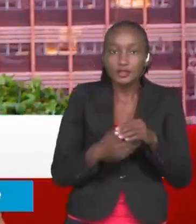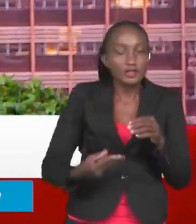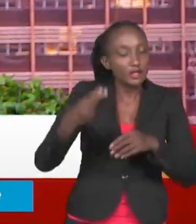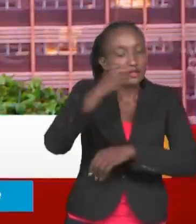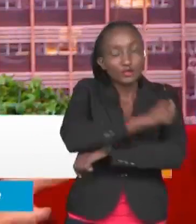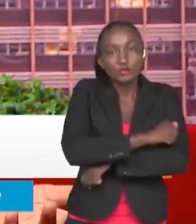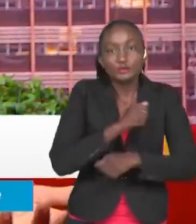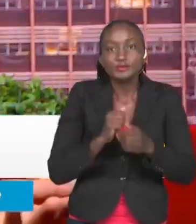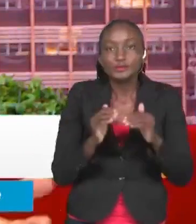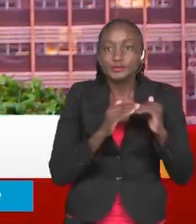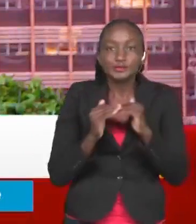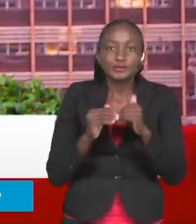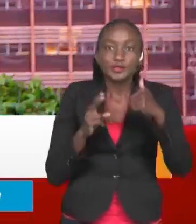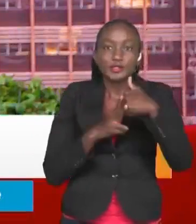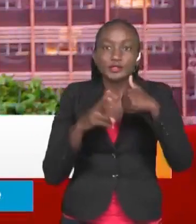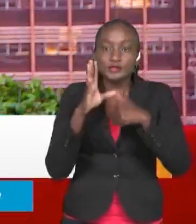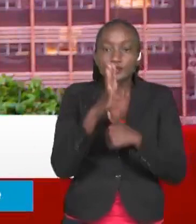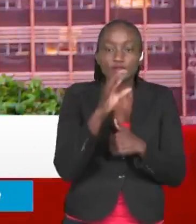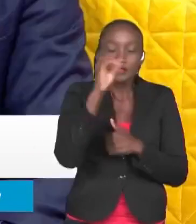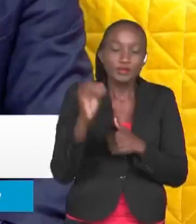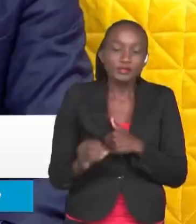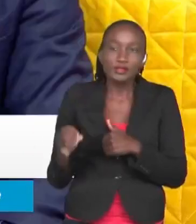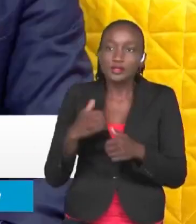level. 75%. They've